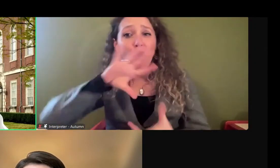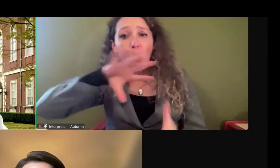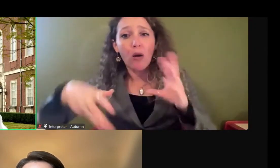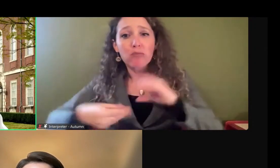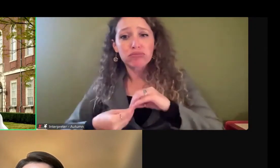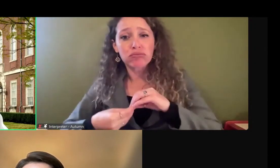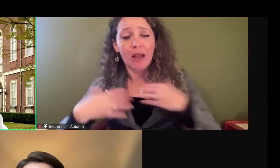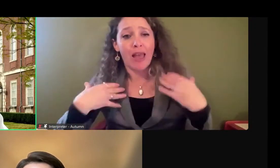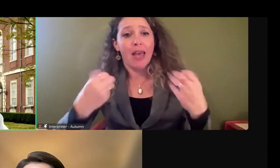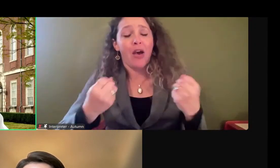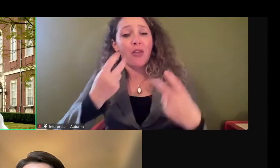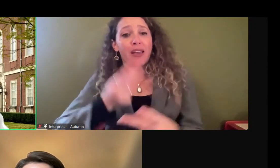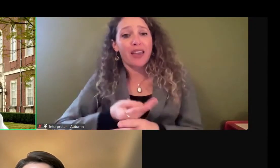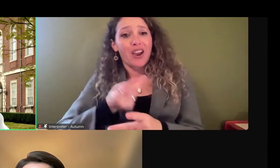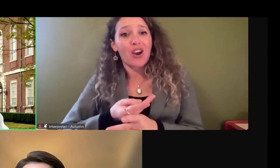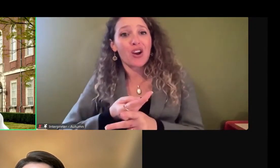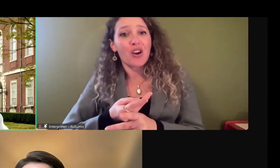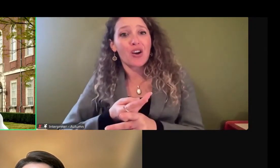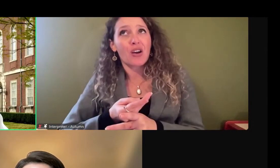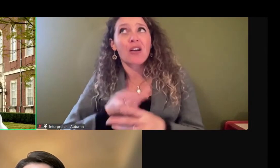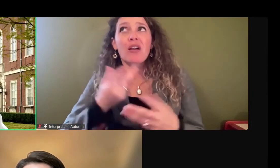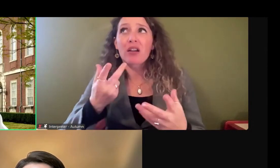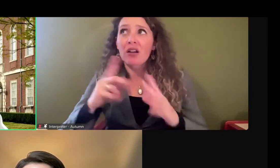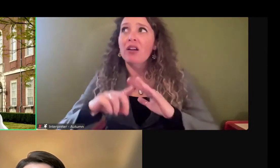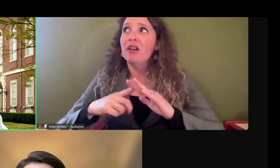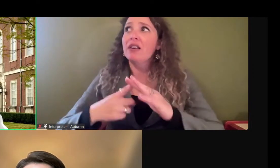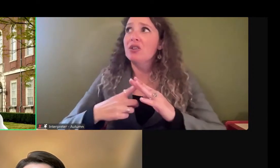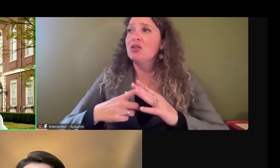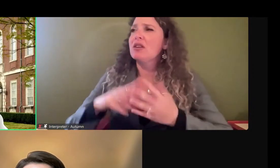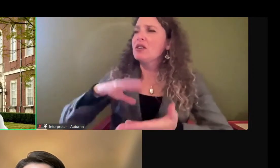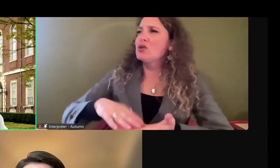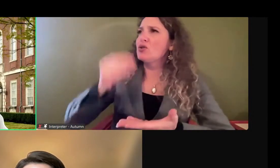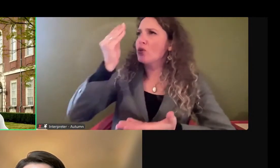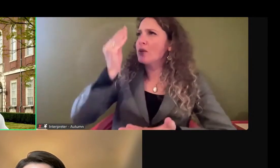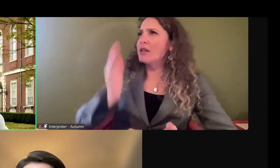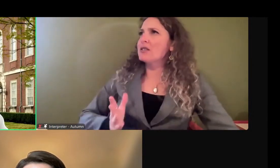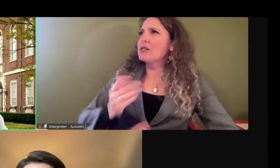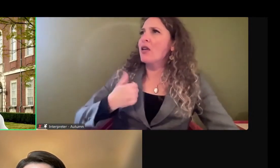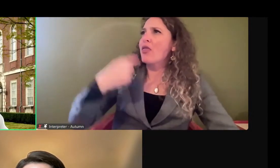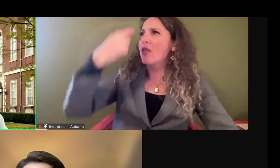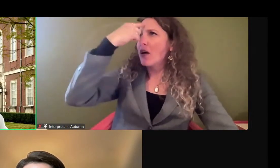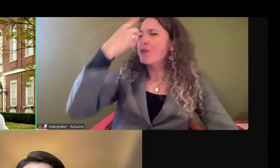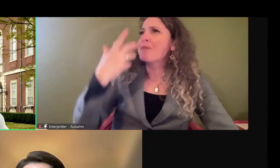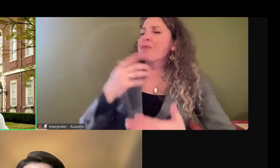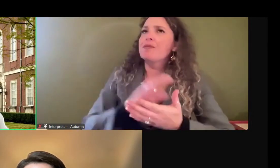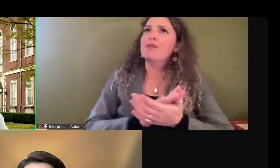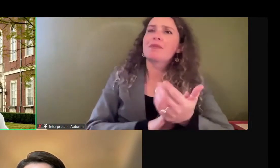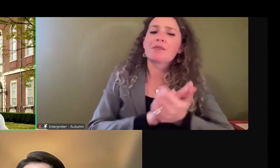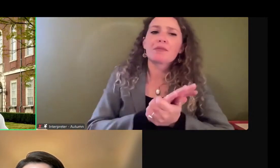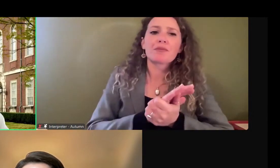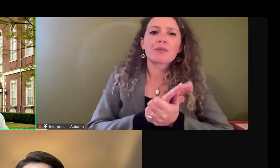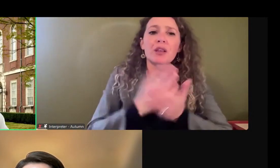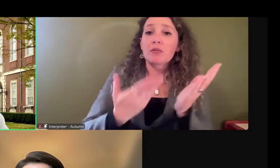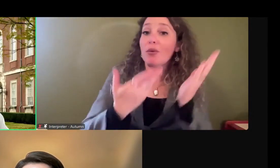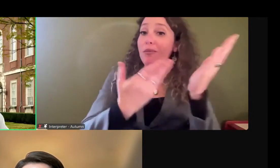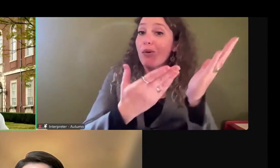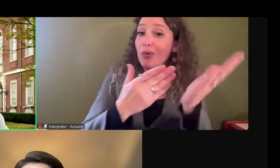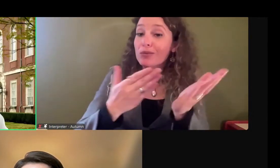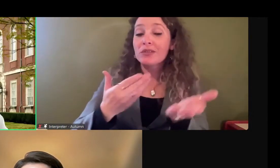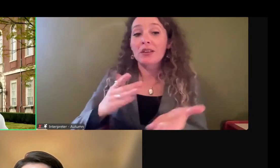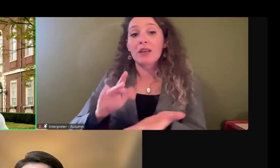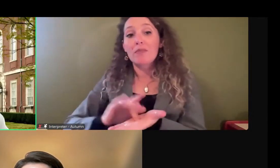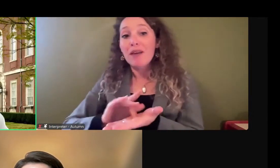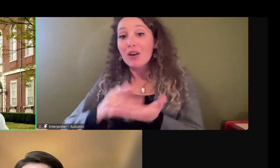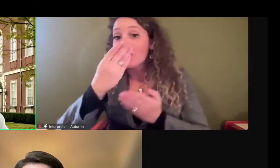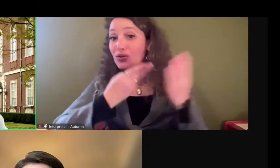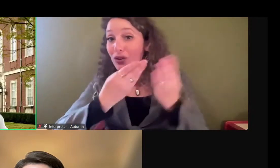services, they initiated to think about whether the proposed medical services